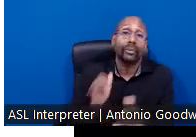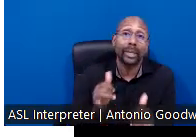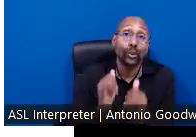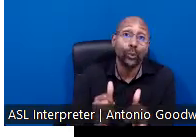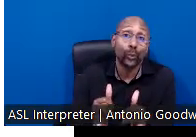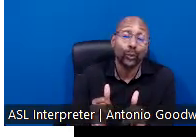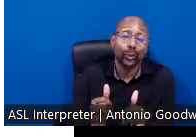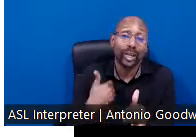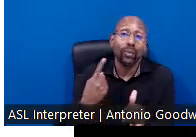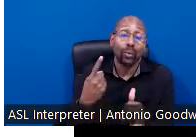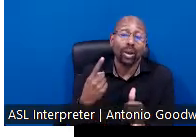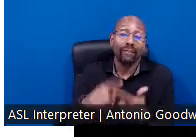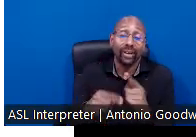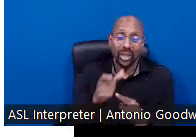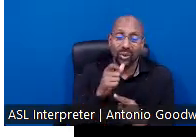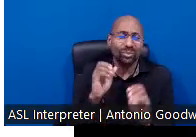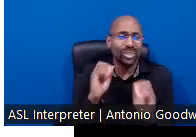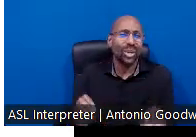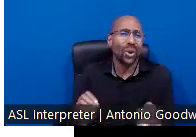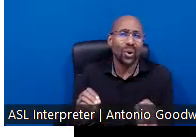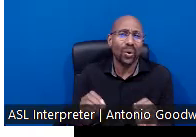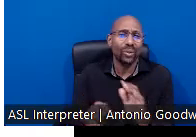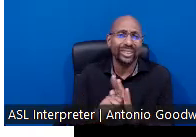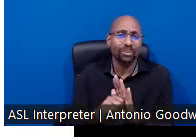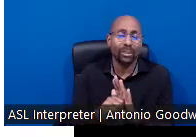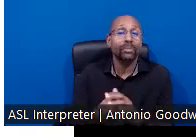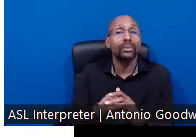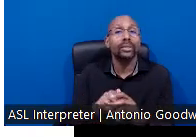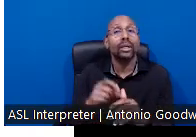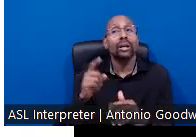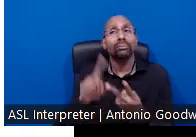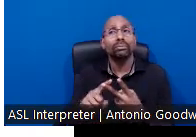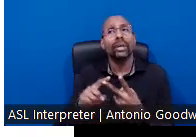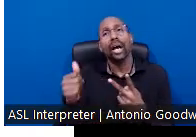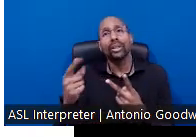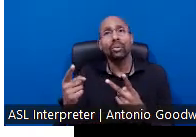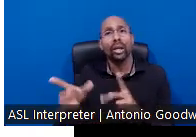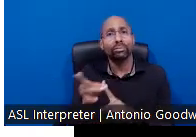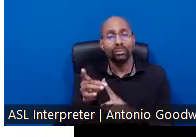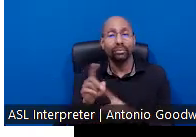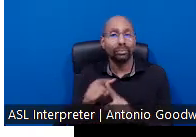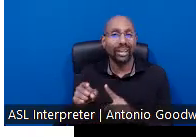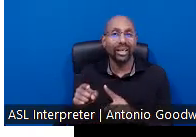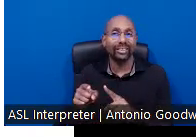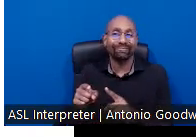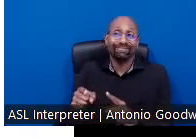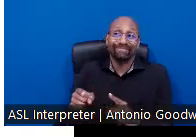who was just really lethargic. So it is still out there. COVID is, going to be here. It's not going